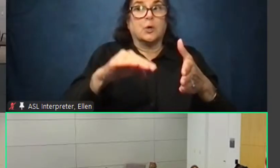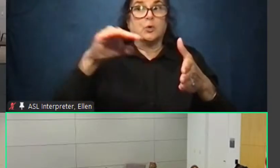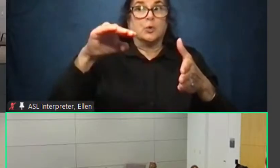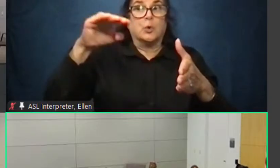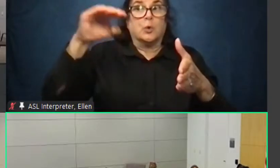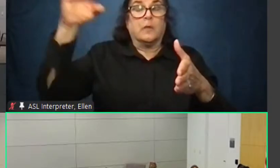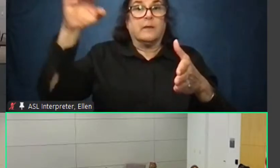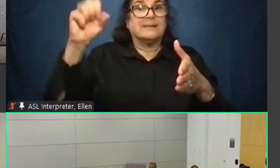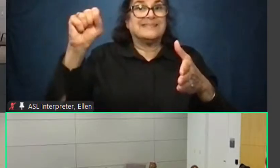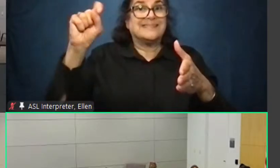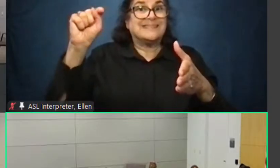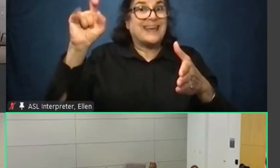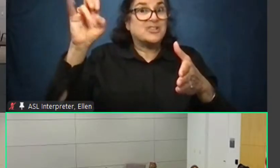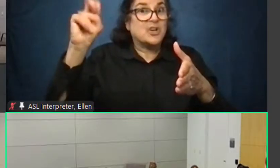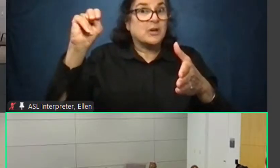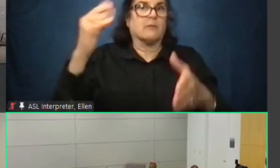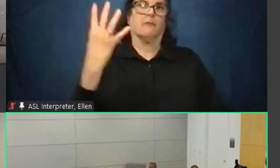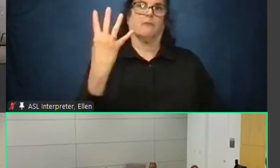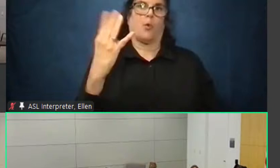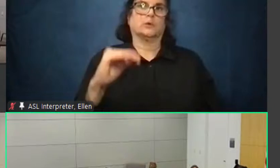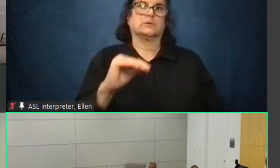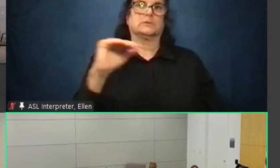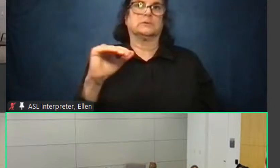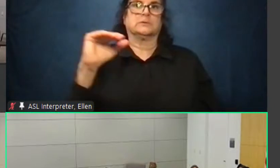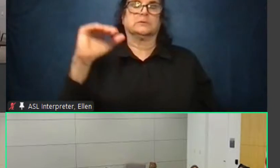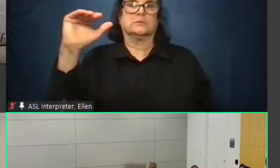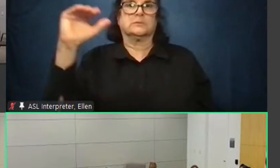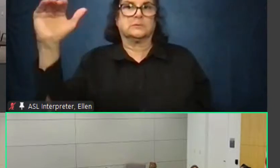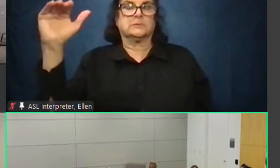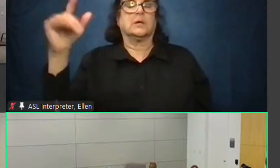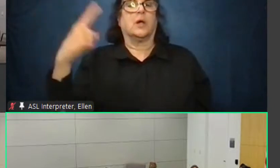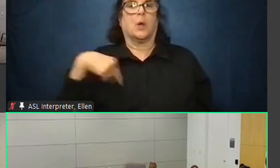we as part of our project, rescope, we